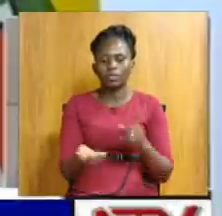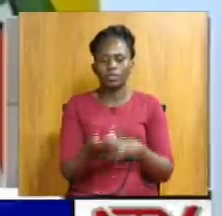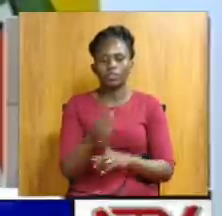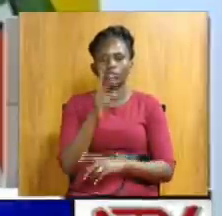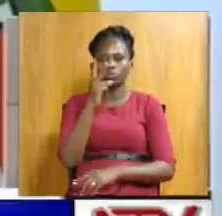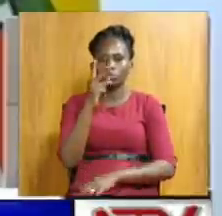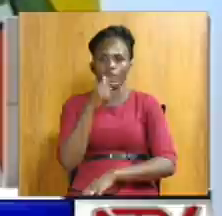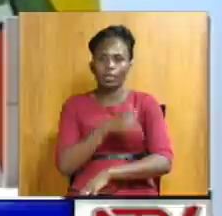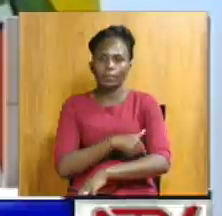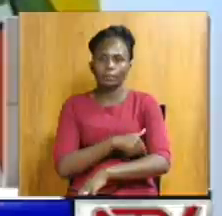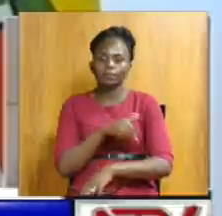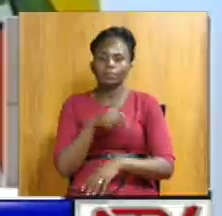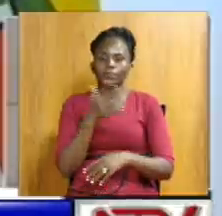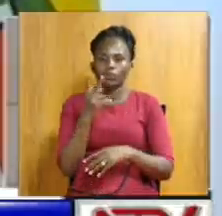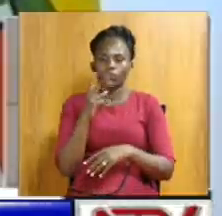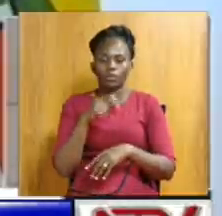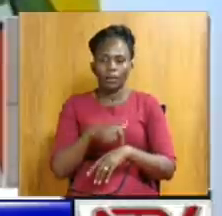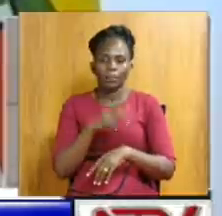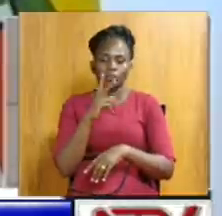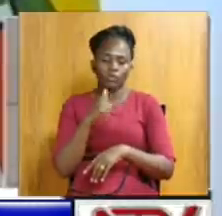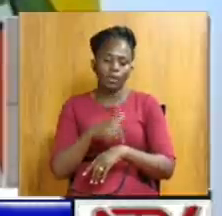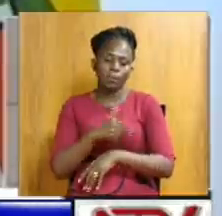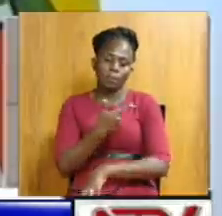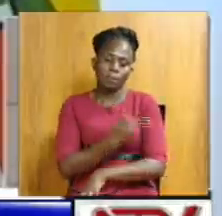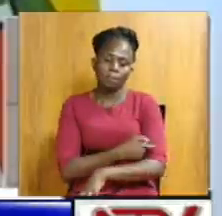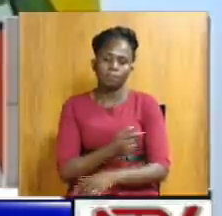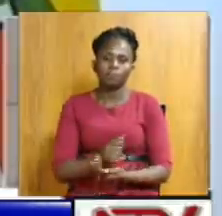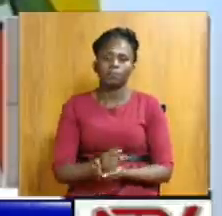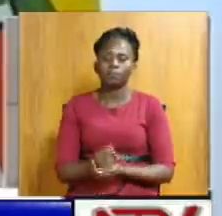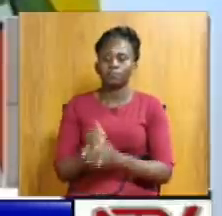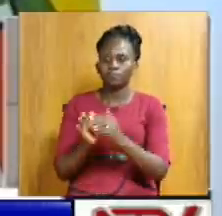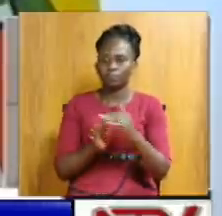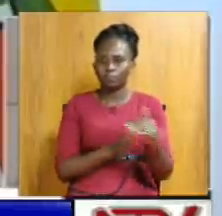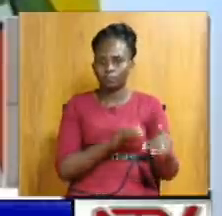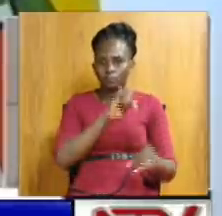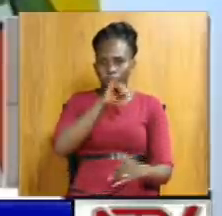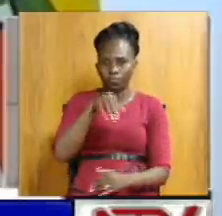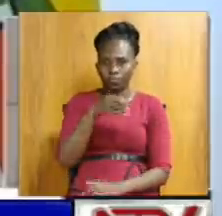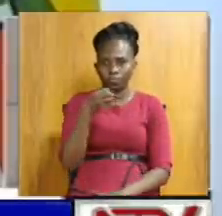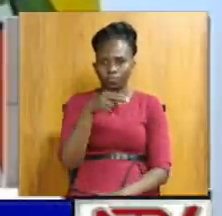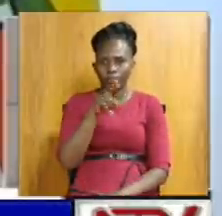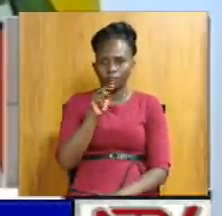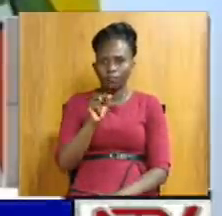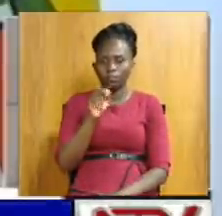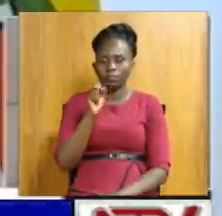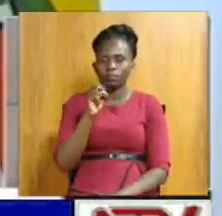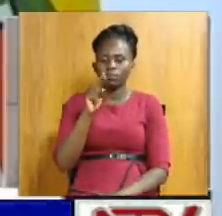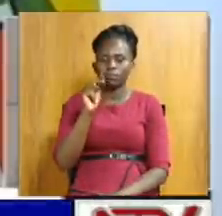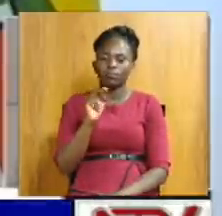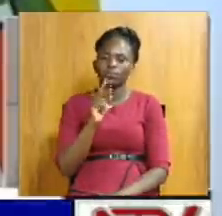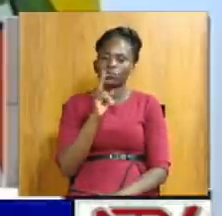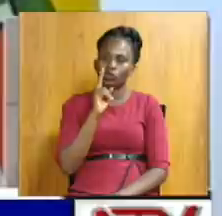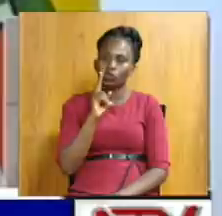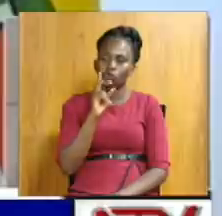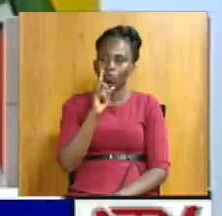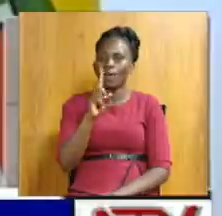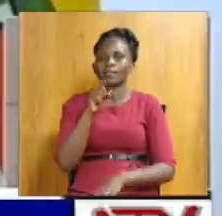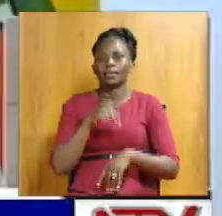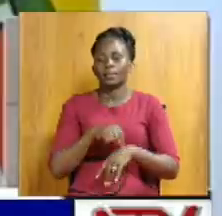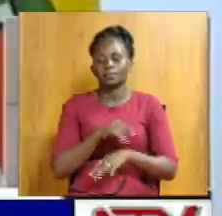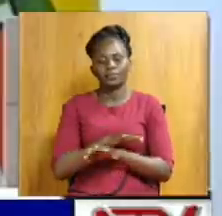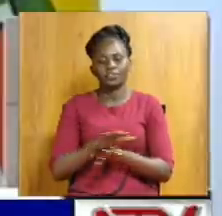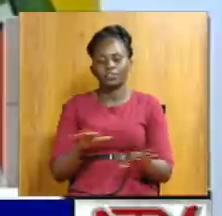Then with this Johnson, 12 million, that's one. So that's already 22 million.